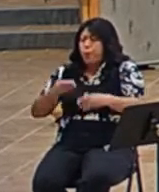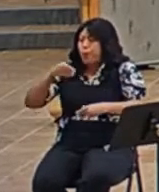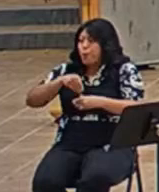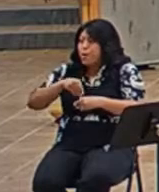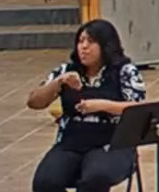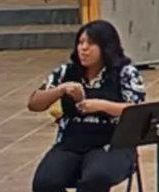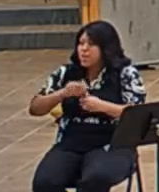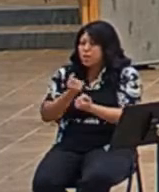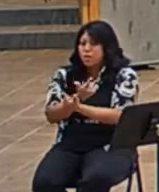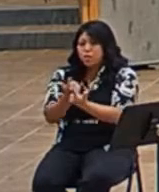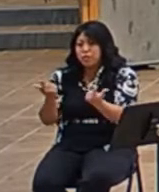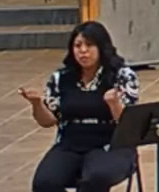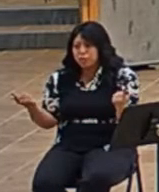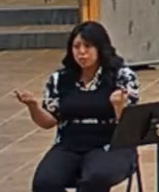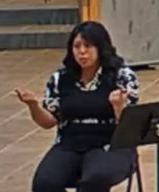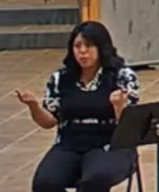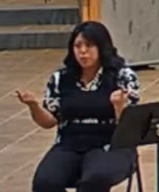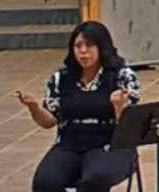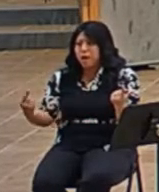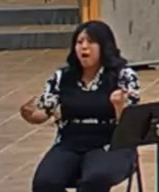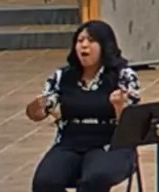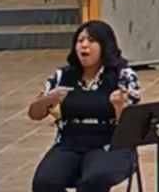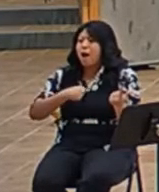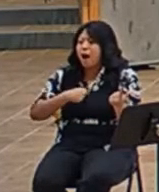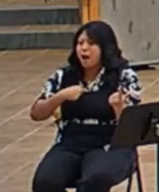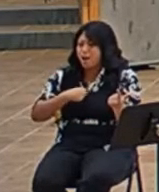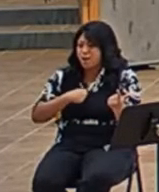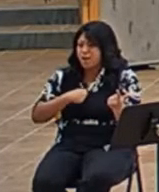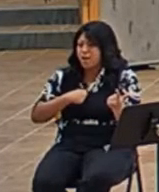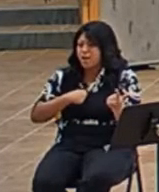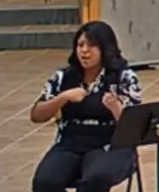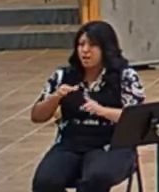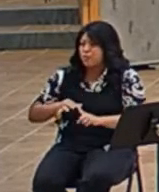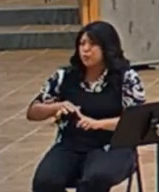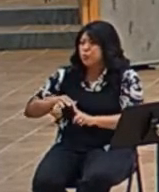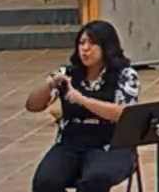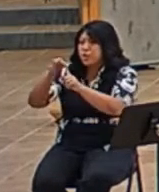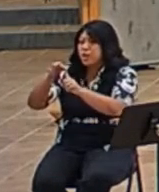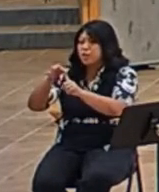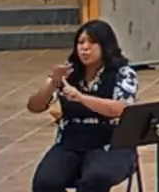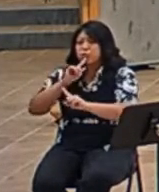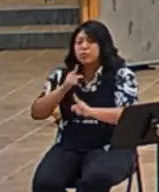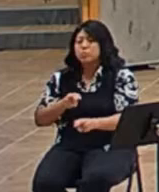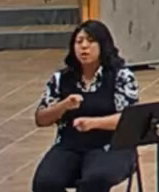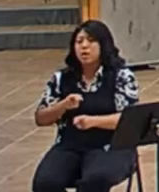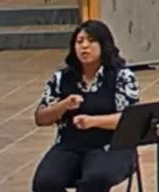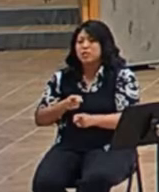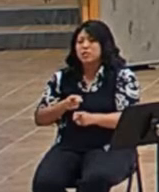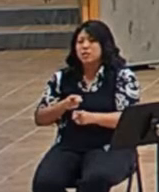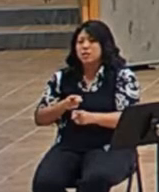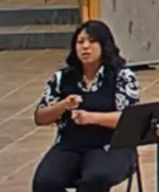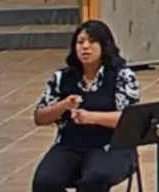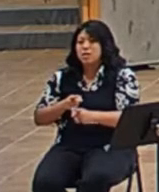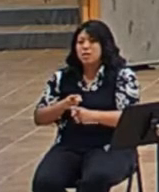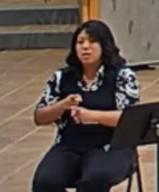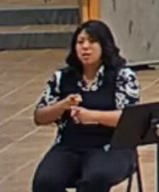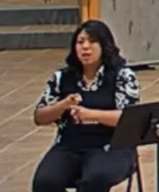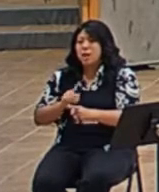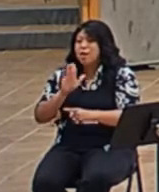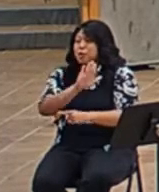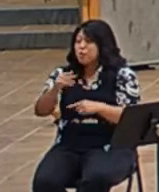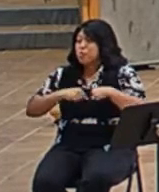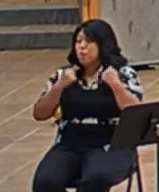within. I am the supernatural reaction that will light your heart